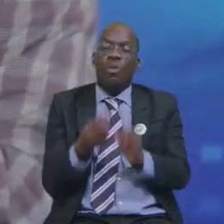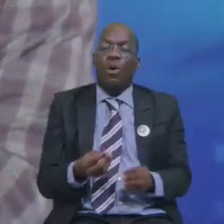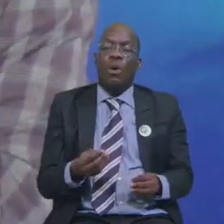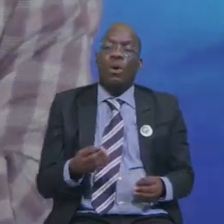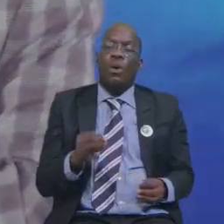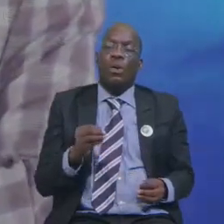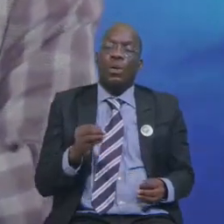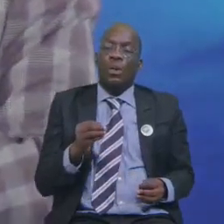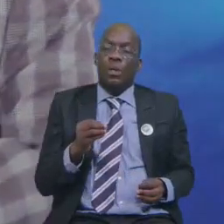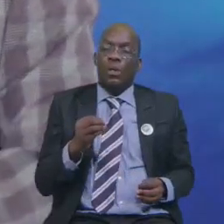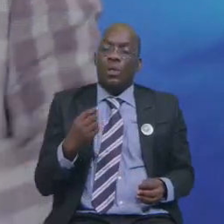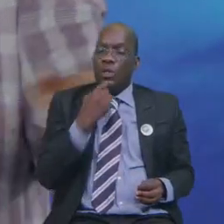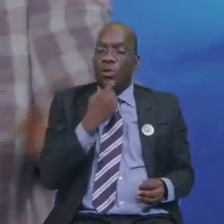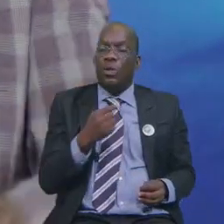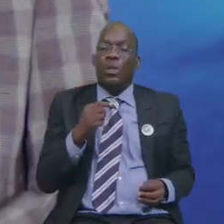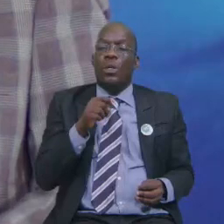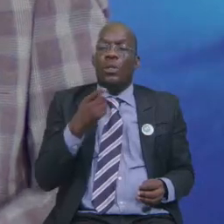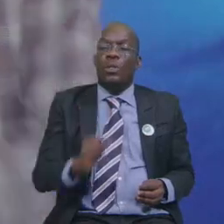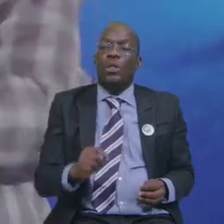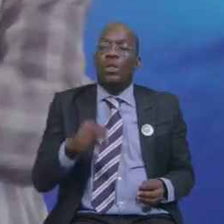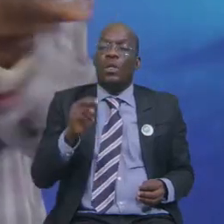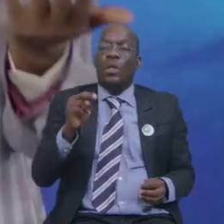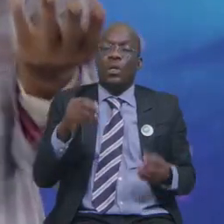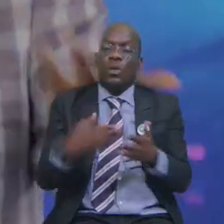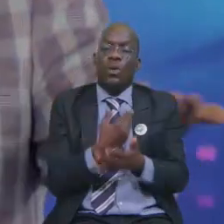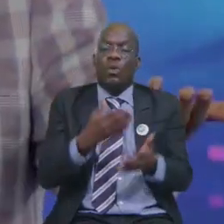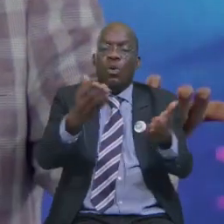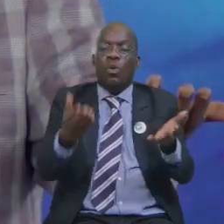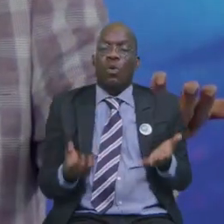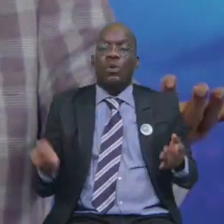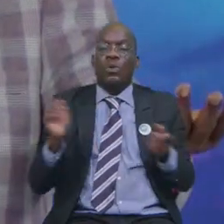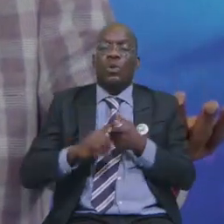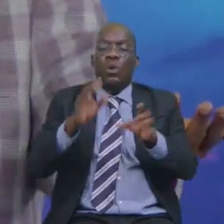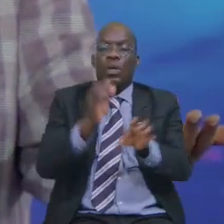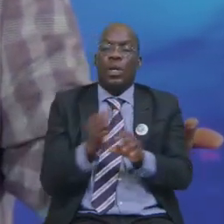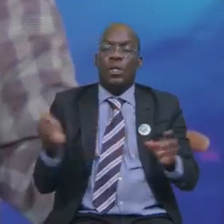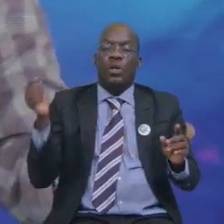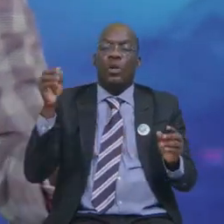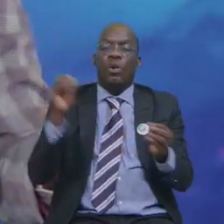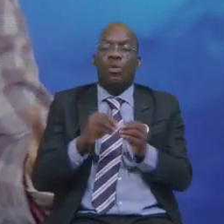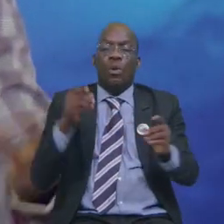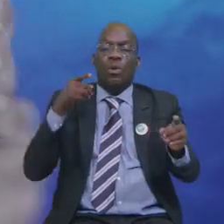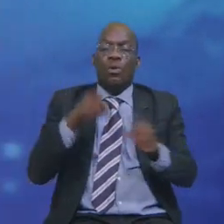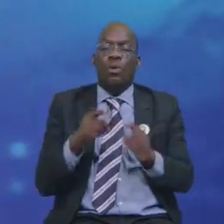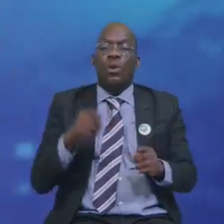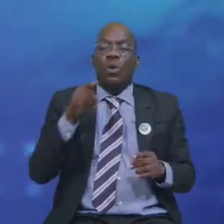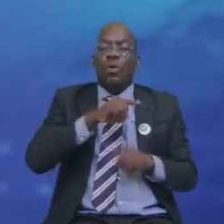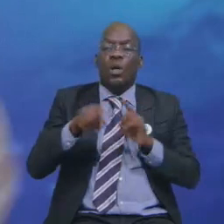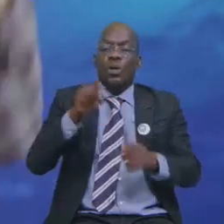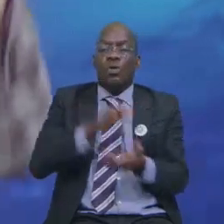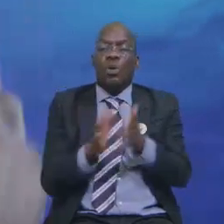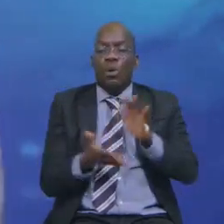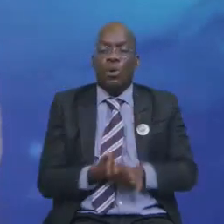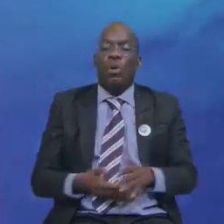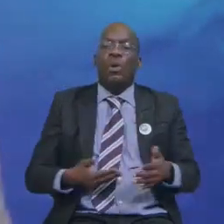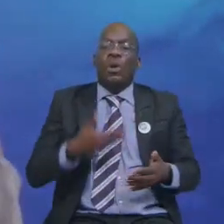more goal-getting than the old. When you become born again, born anew, born afresh, born